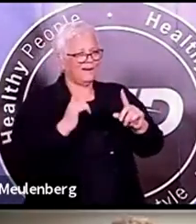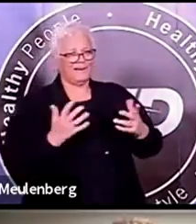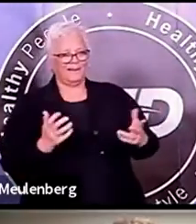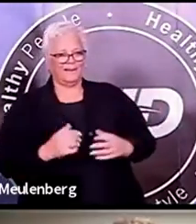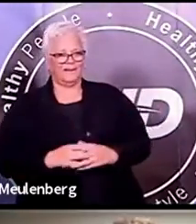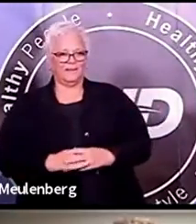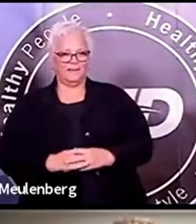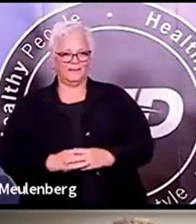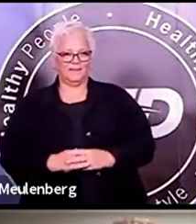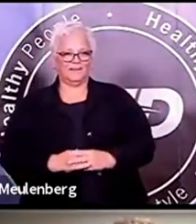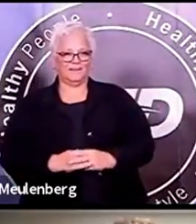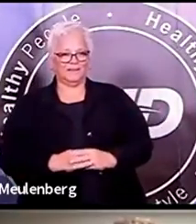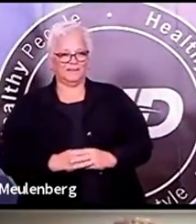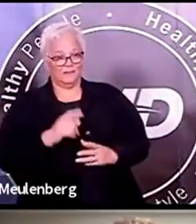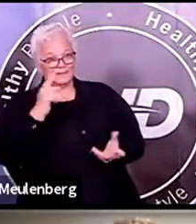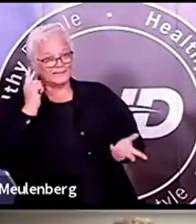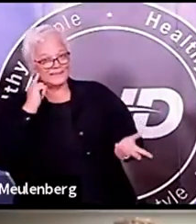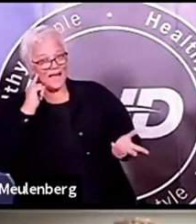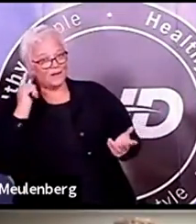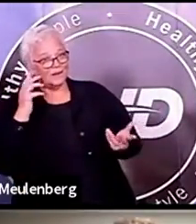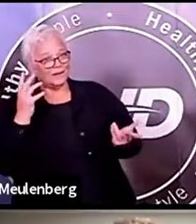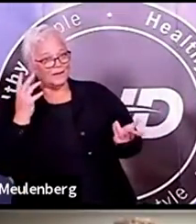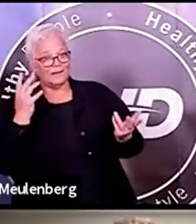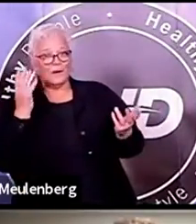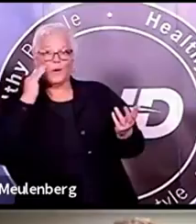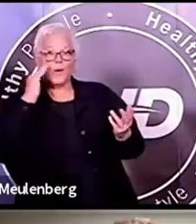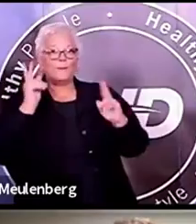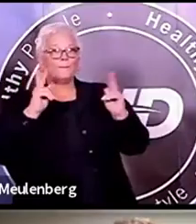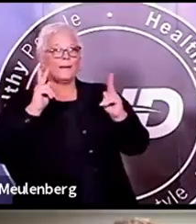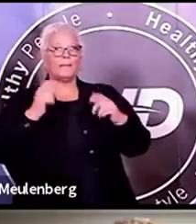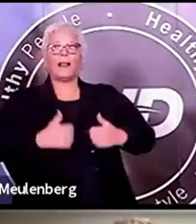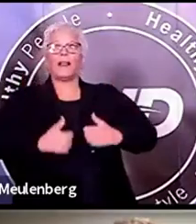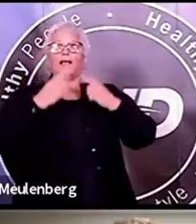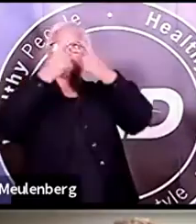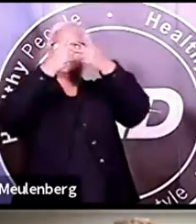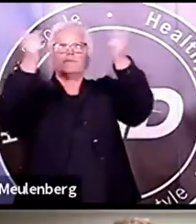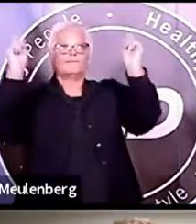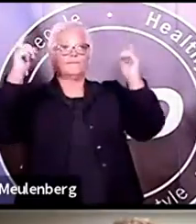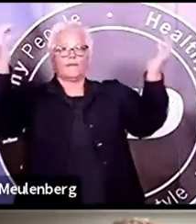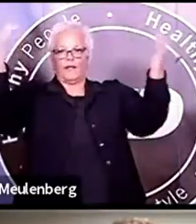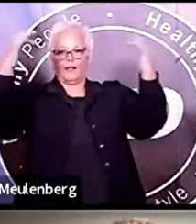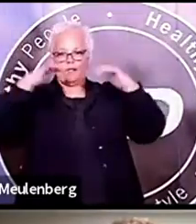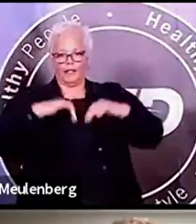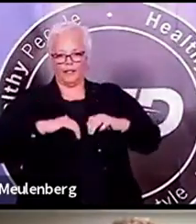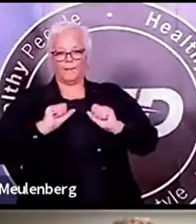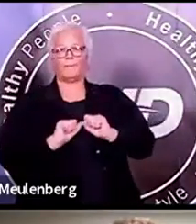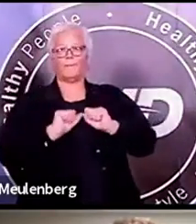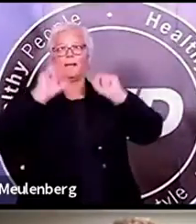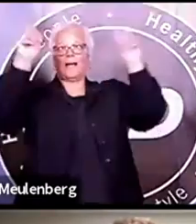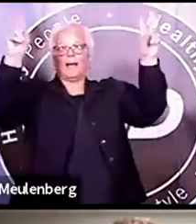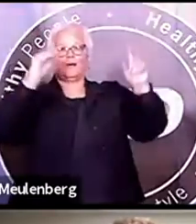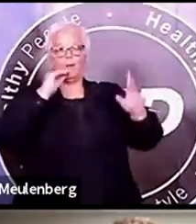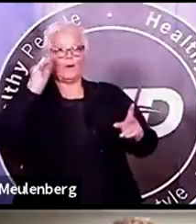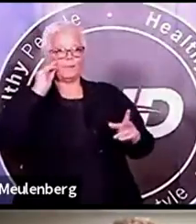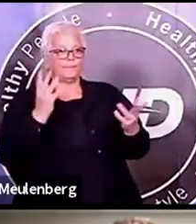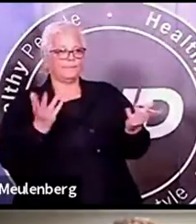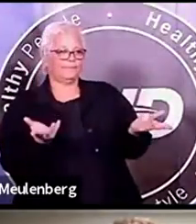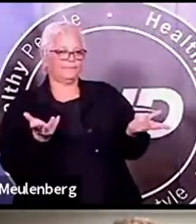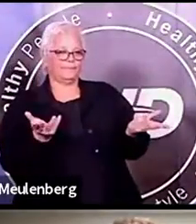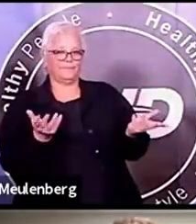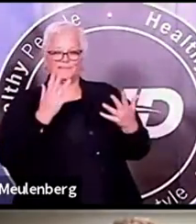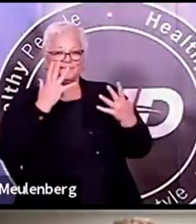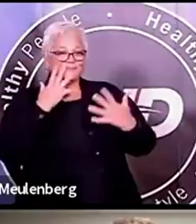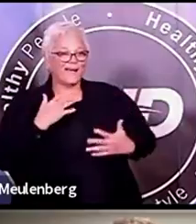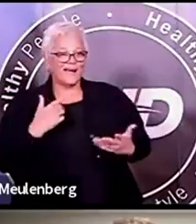Tulsa. Unfortunately, we're the hub city in a region where there are still cities that